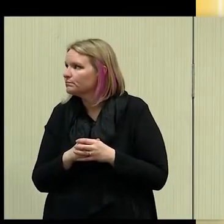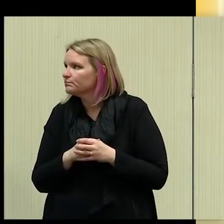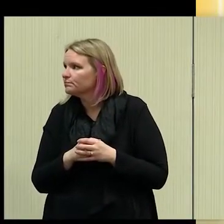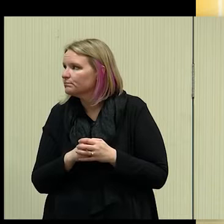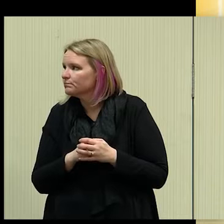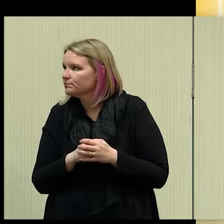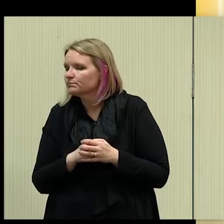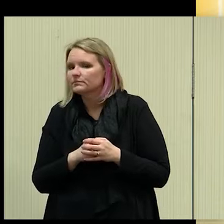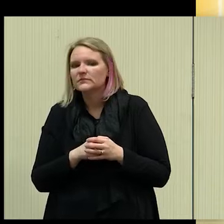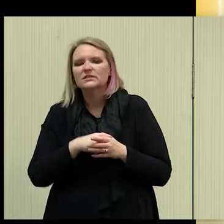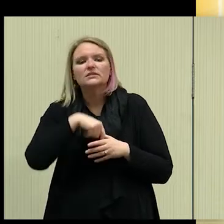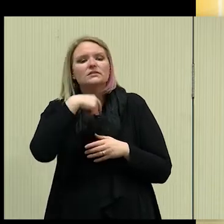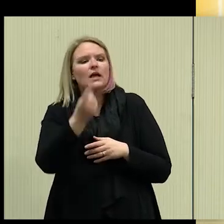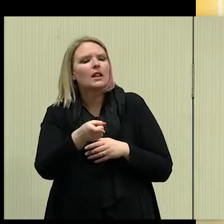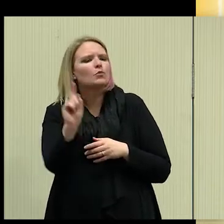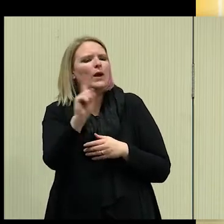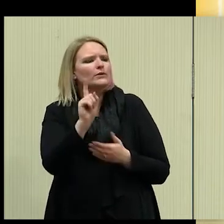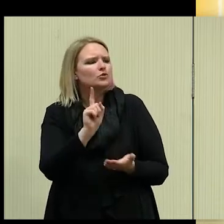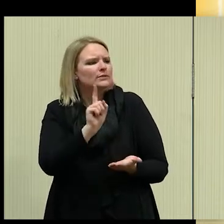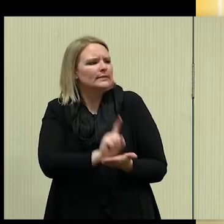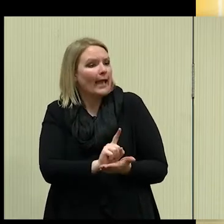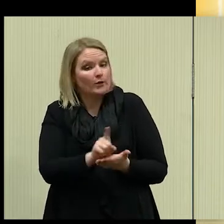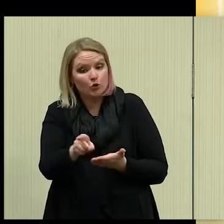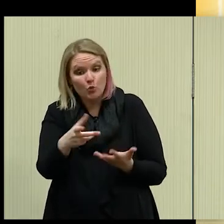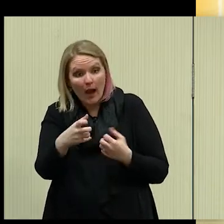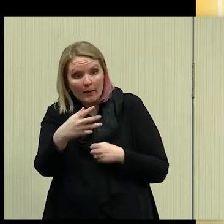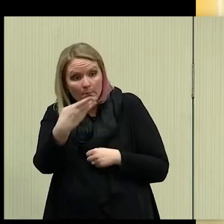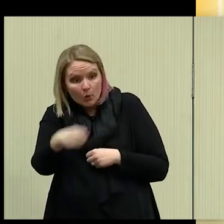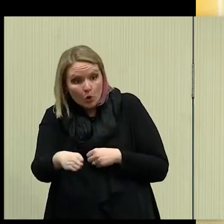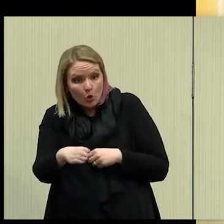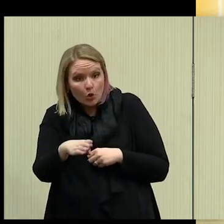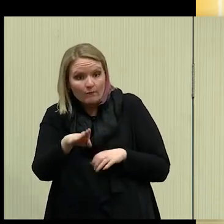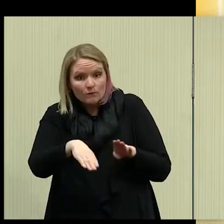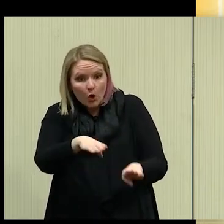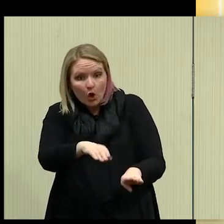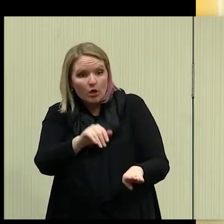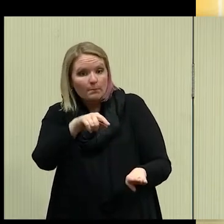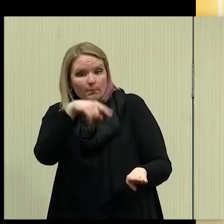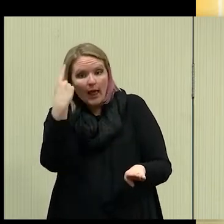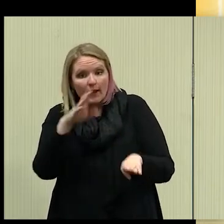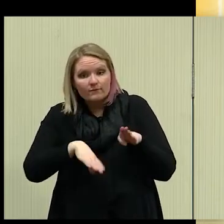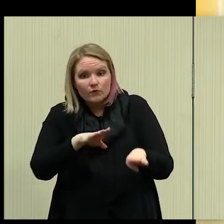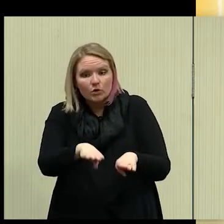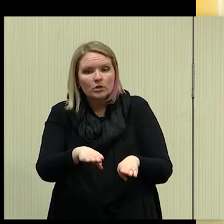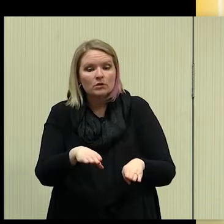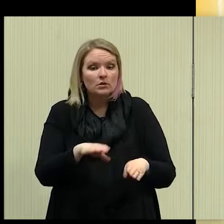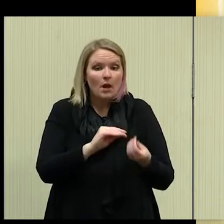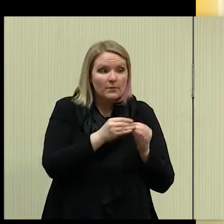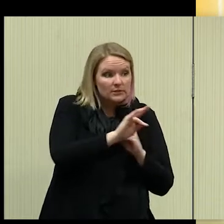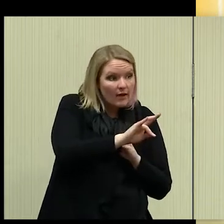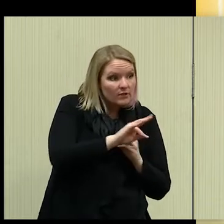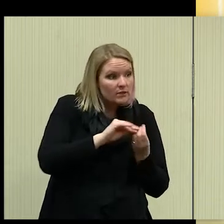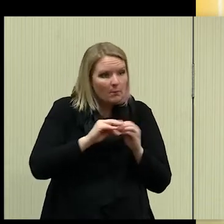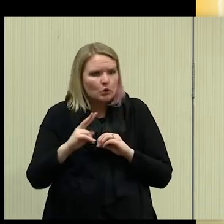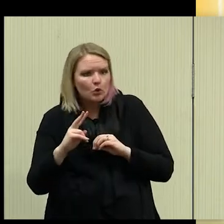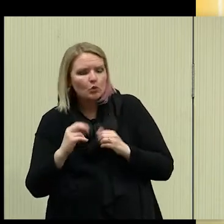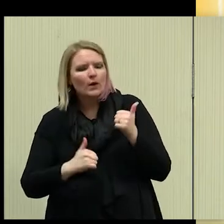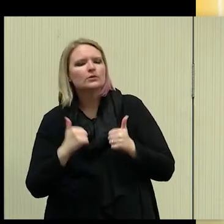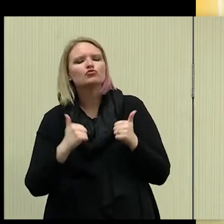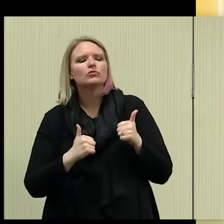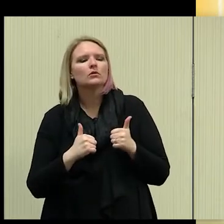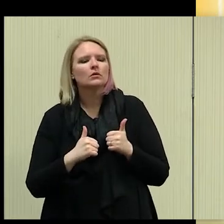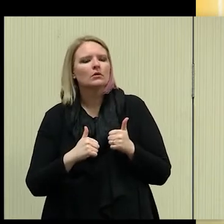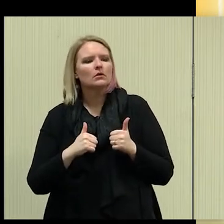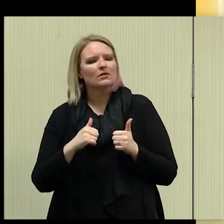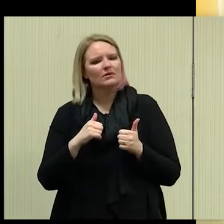on and you can make a choice. Do you want to be on the blue foot or on the black foot? Or do you want to be on number 7 or be on number 2? So we've seen some teachers who